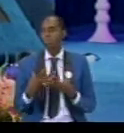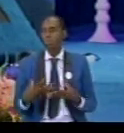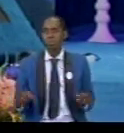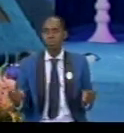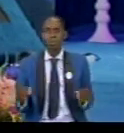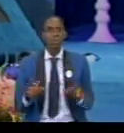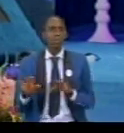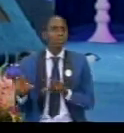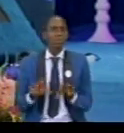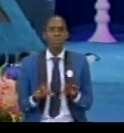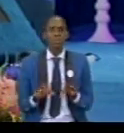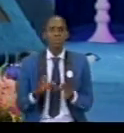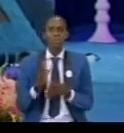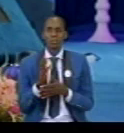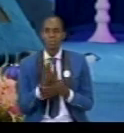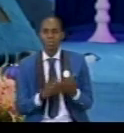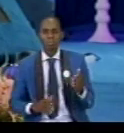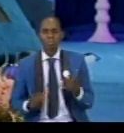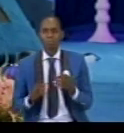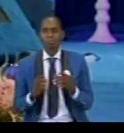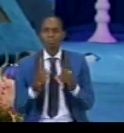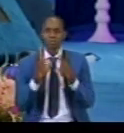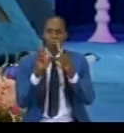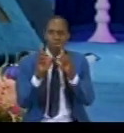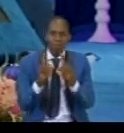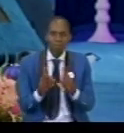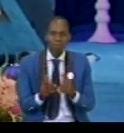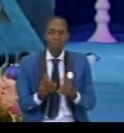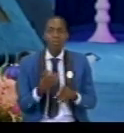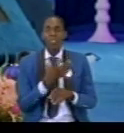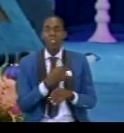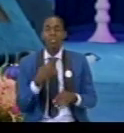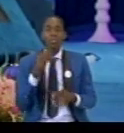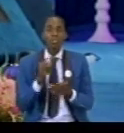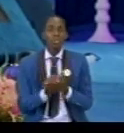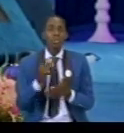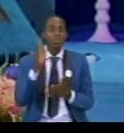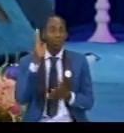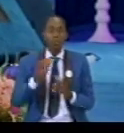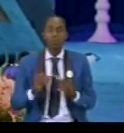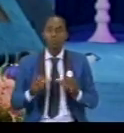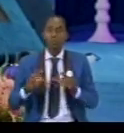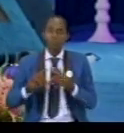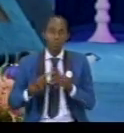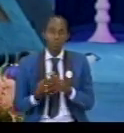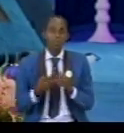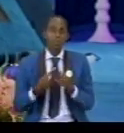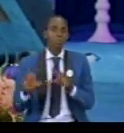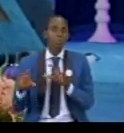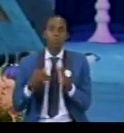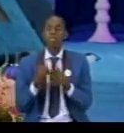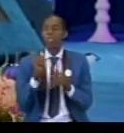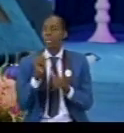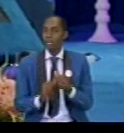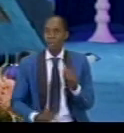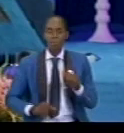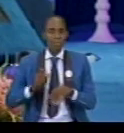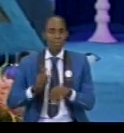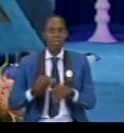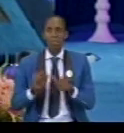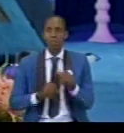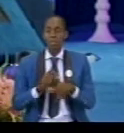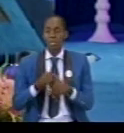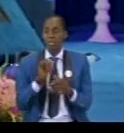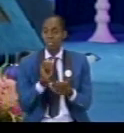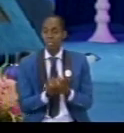and binding. I was told I'll be doing it throughout my lifetime. And it's so very, very expensive and at the